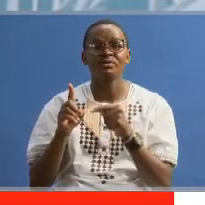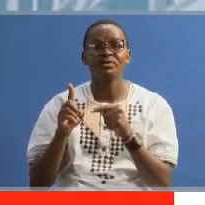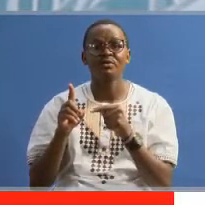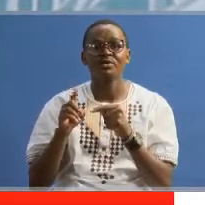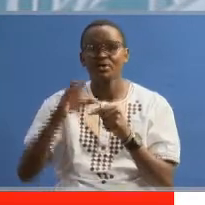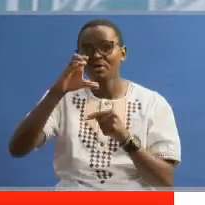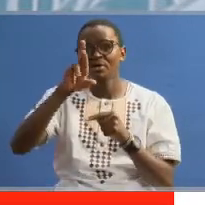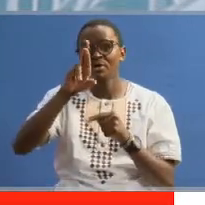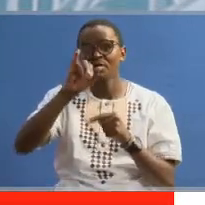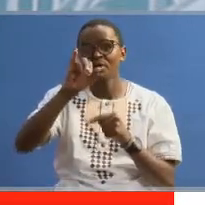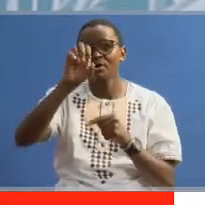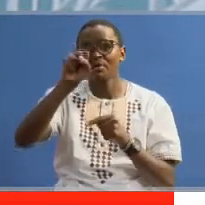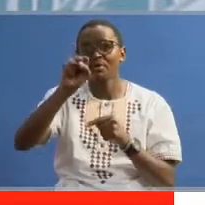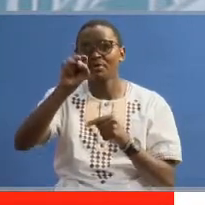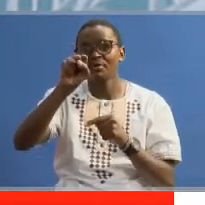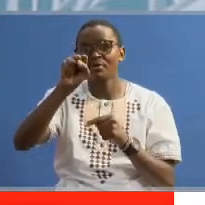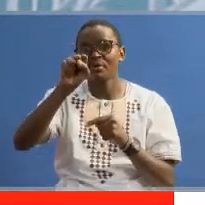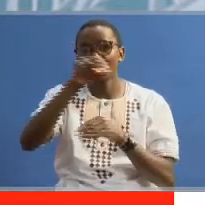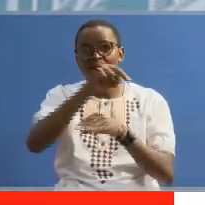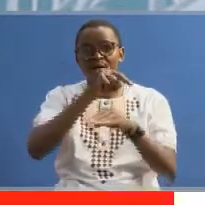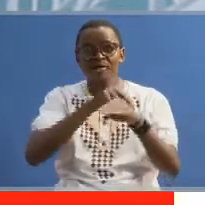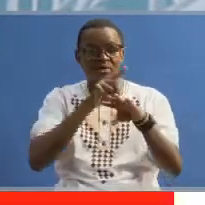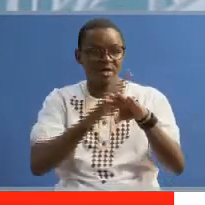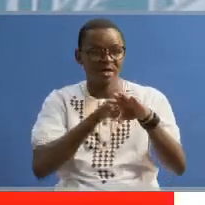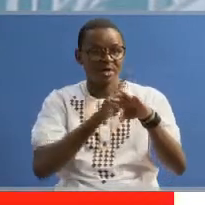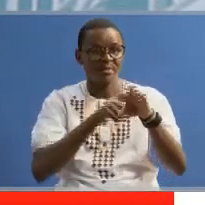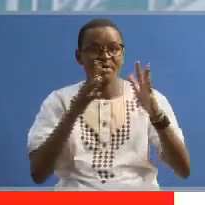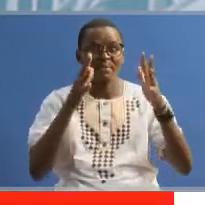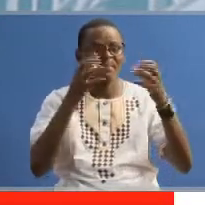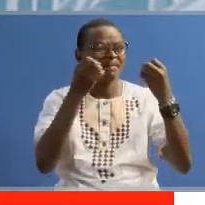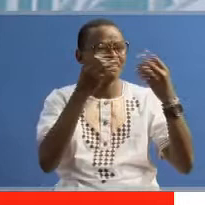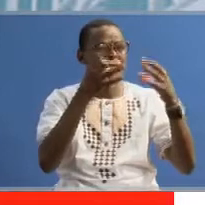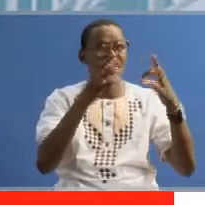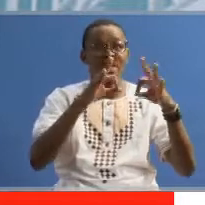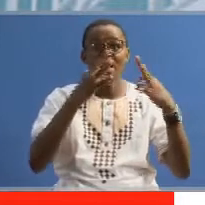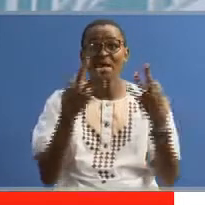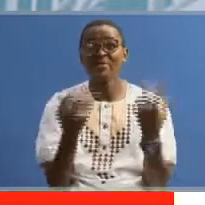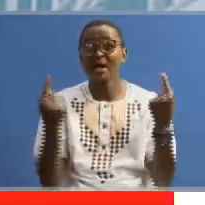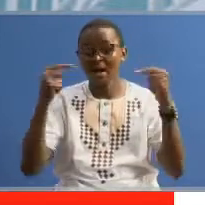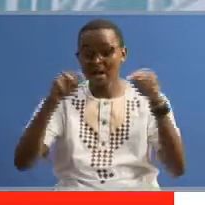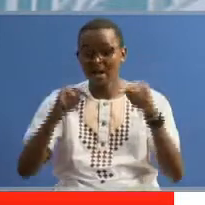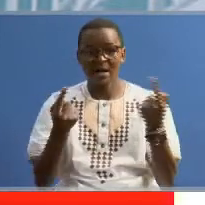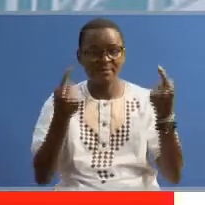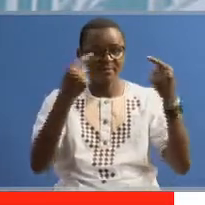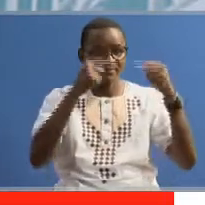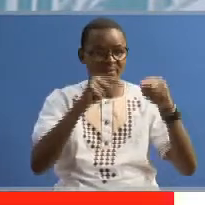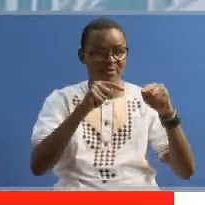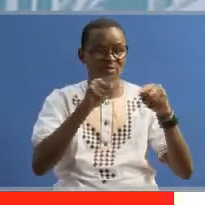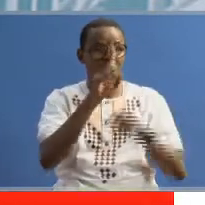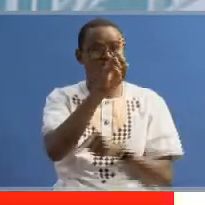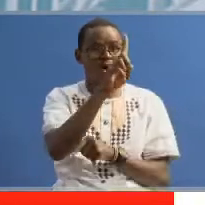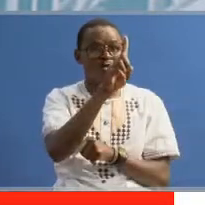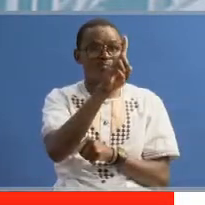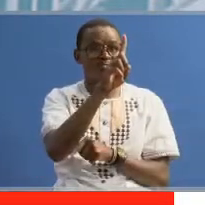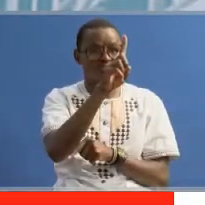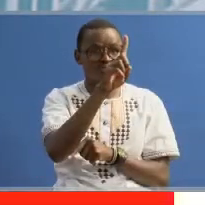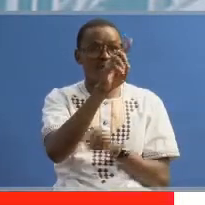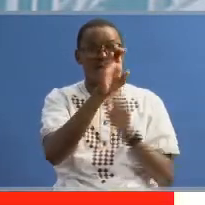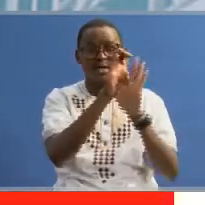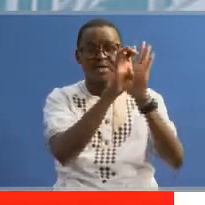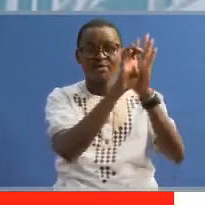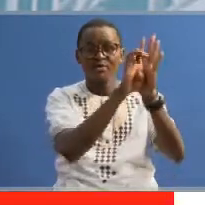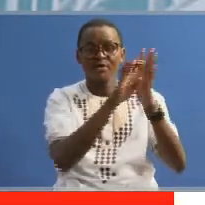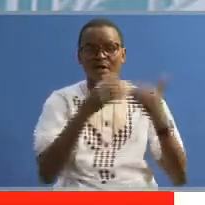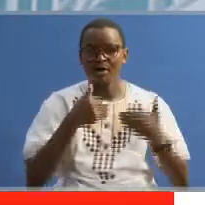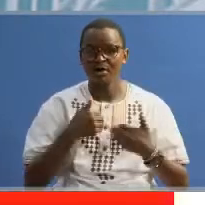Chris was there at the National Museum where we are marking these days, there were so many families that had come. In fact, there was one case where